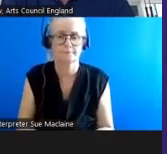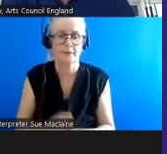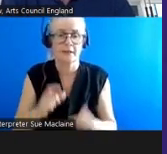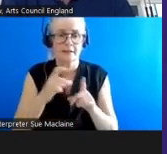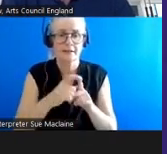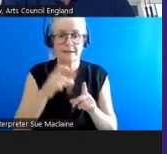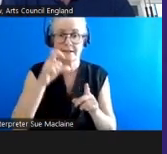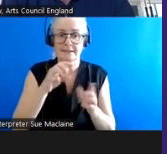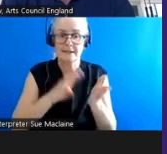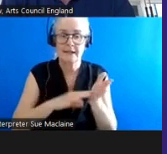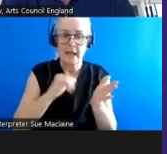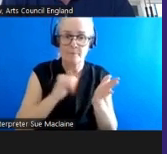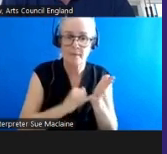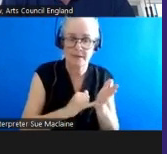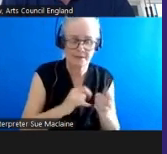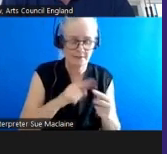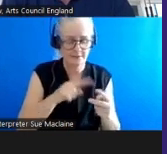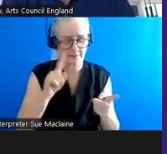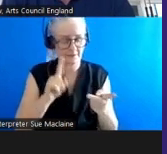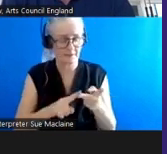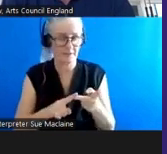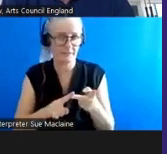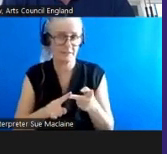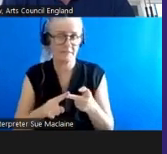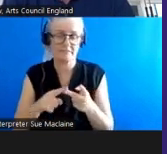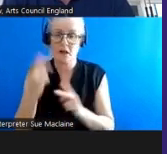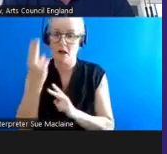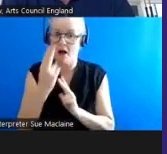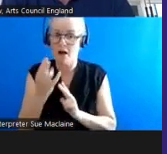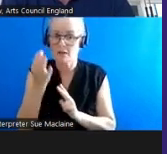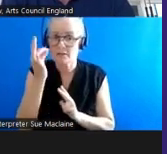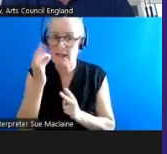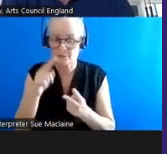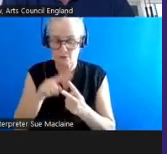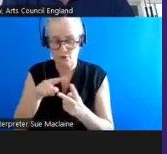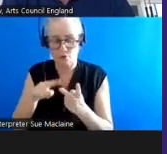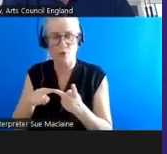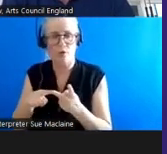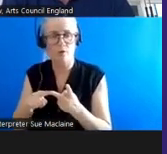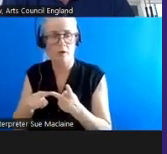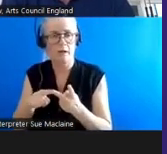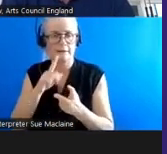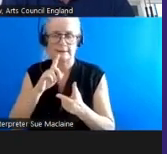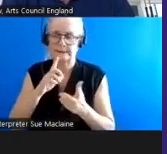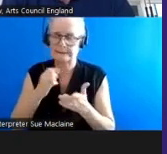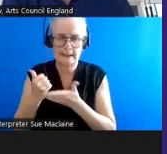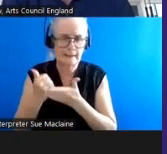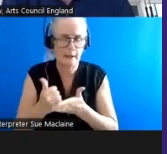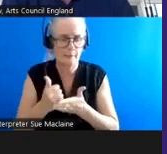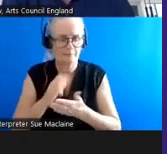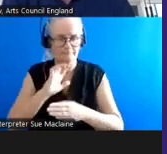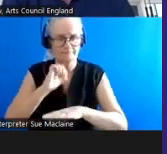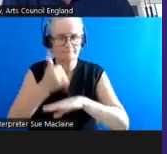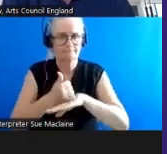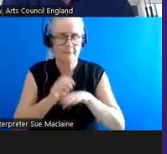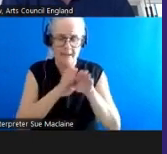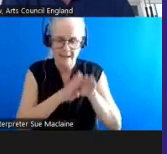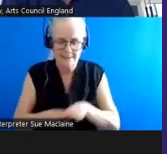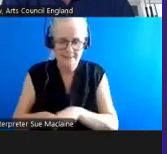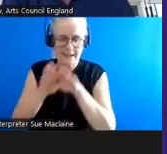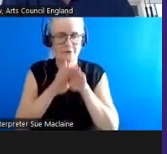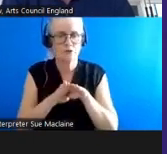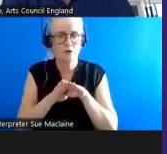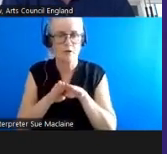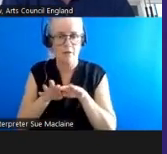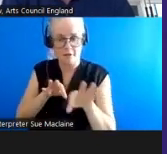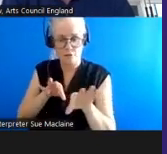also arm's length bodies from the arts, like the Arts Council, can help set national strategy to make sure it plugs into those important